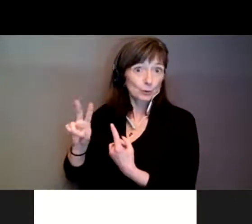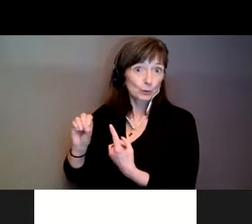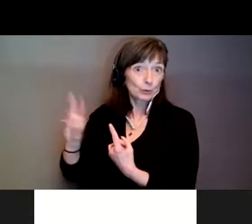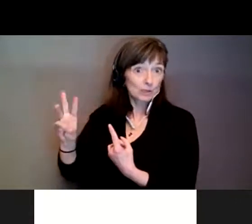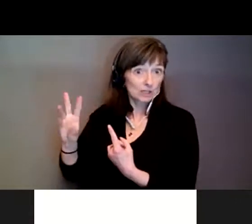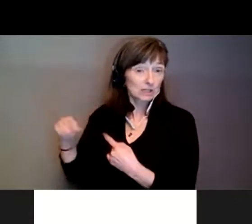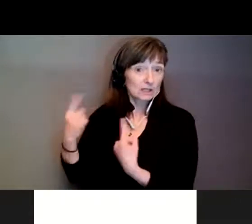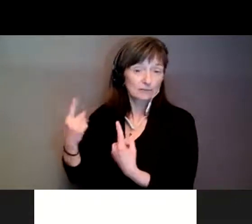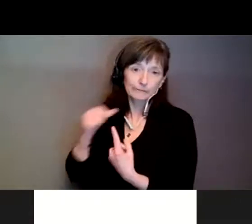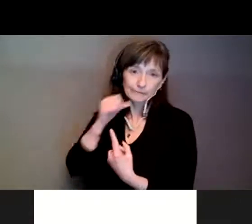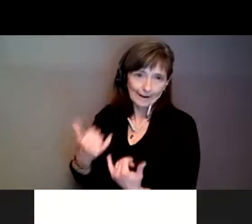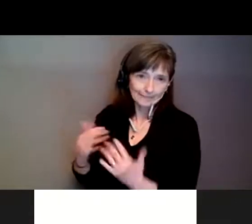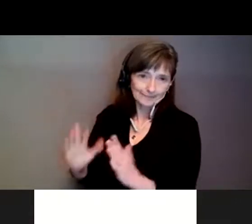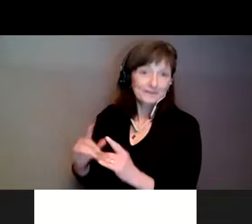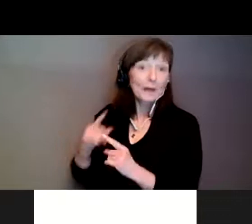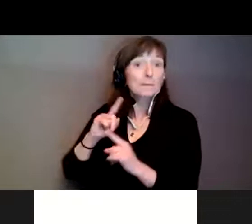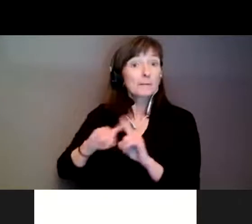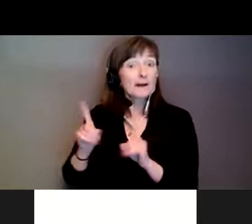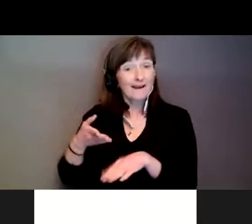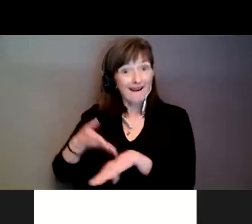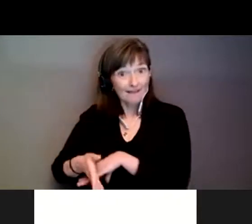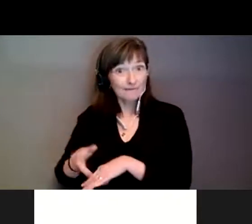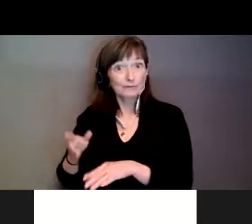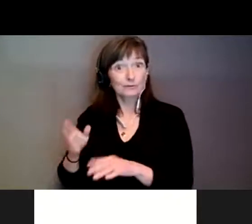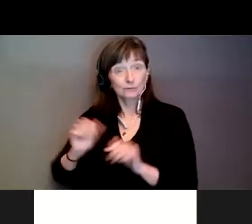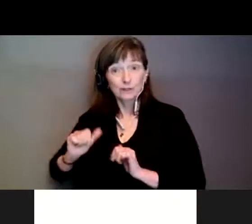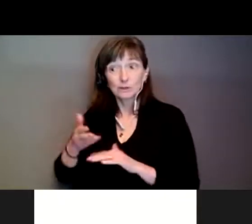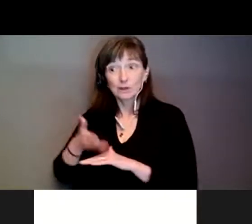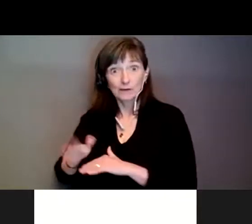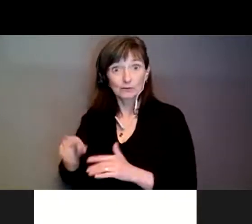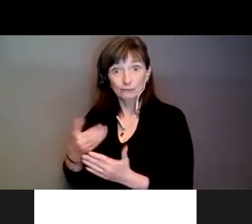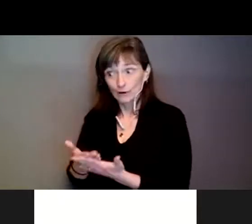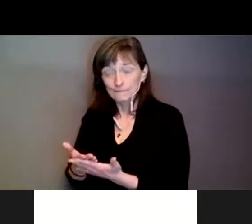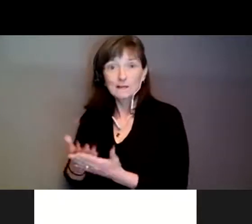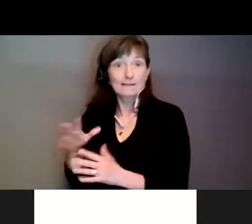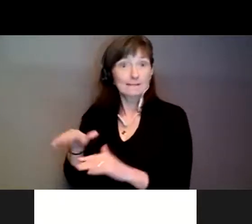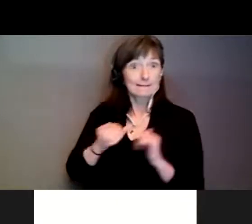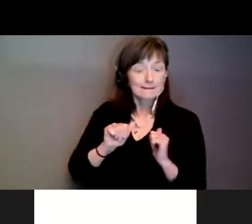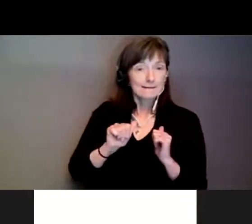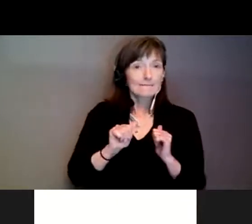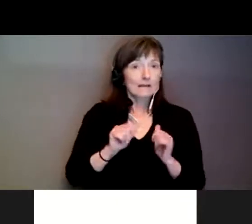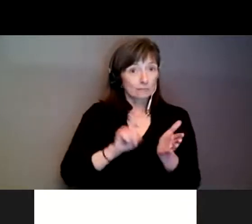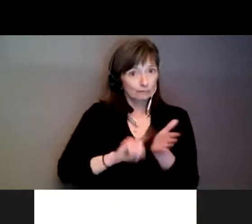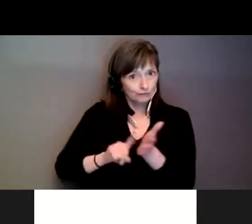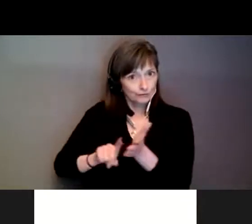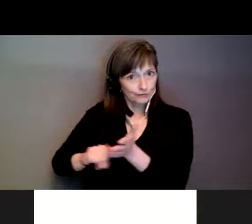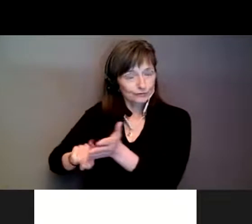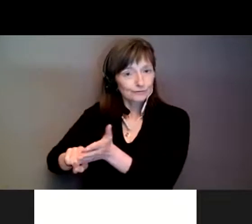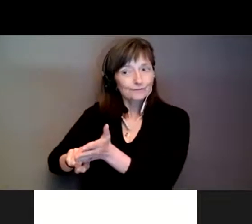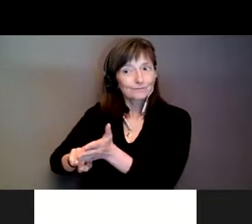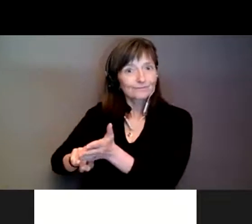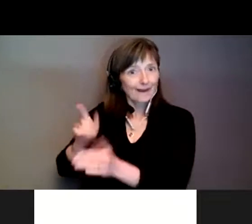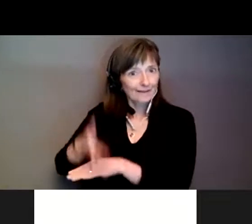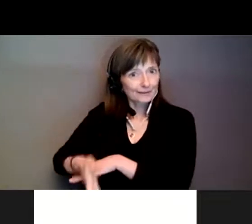There was a study done on that, and they found that, in fact, having the students participate in an